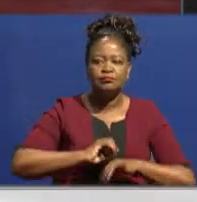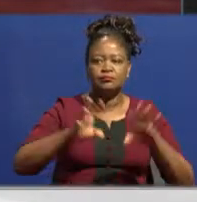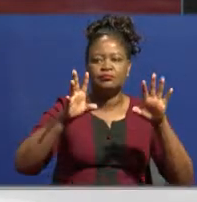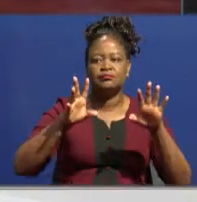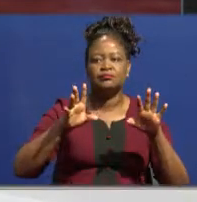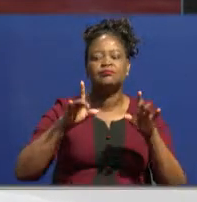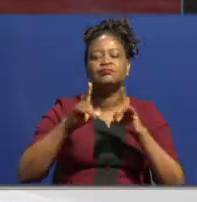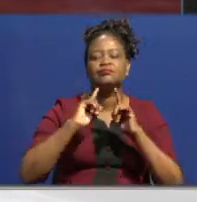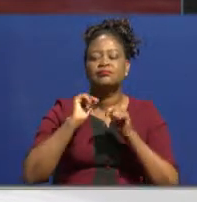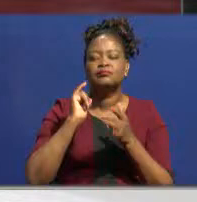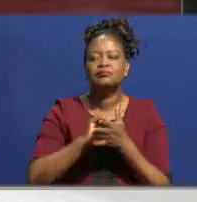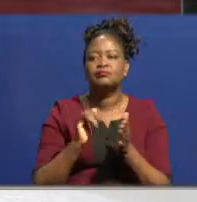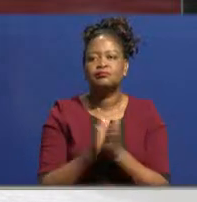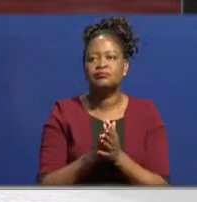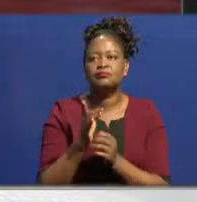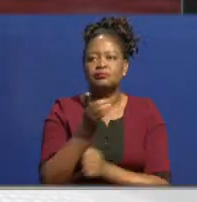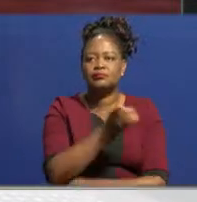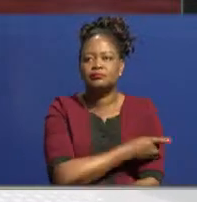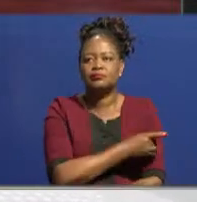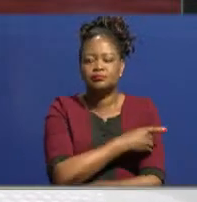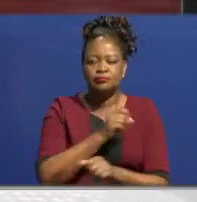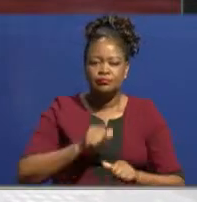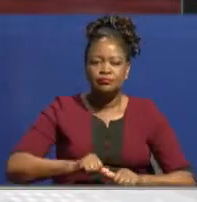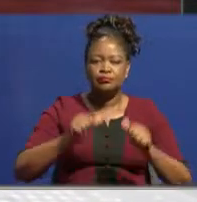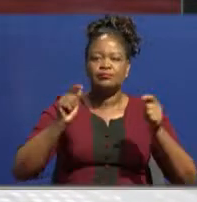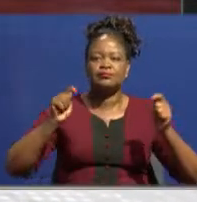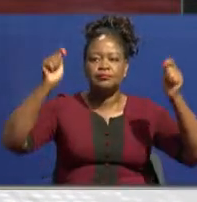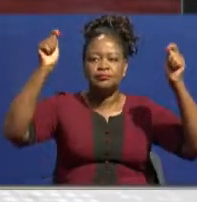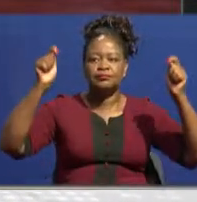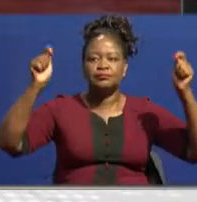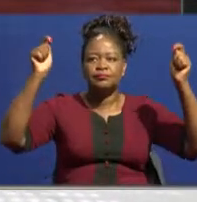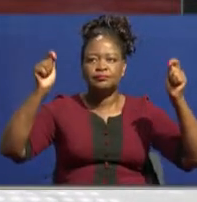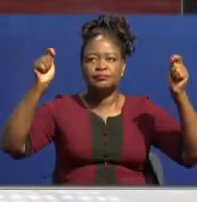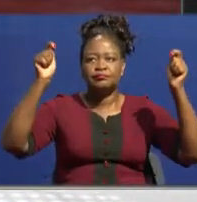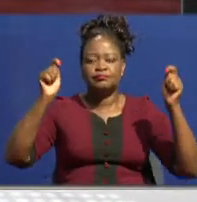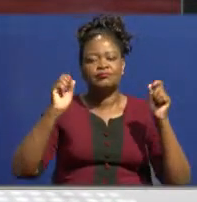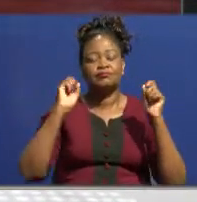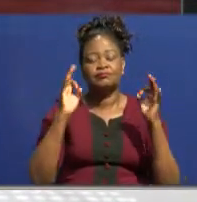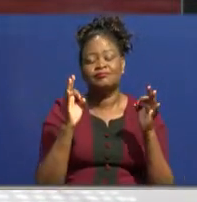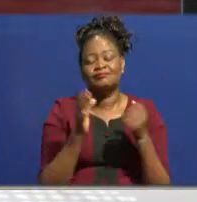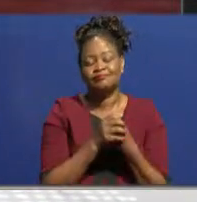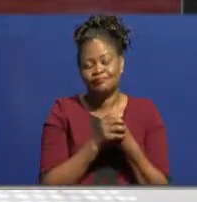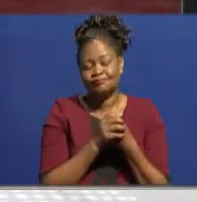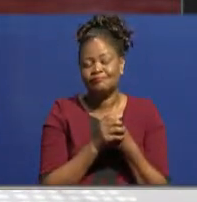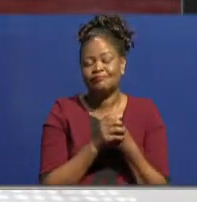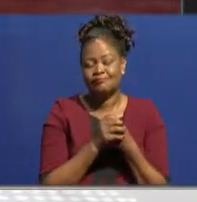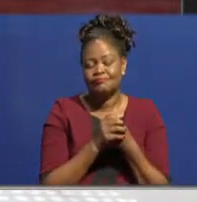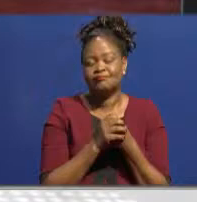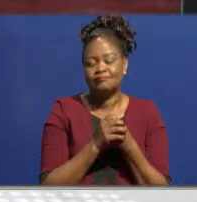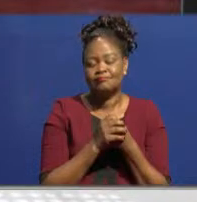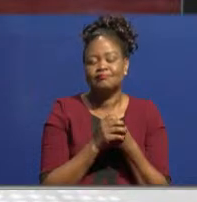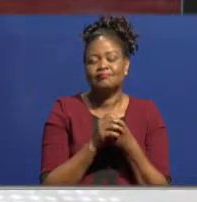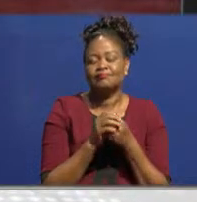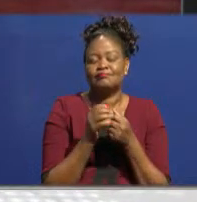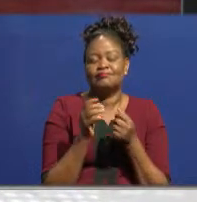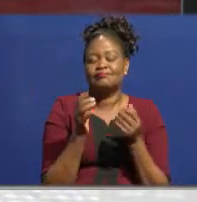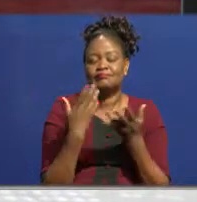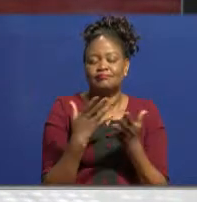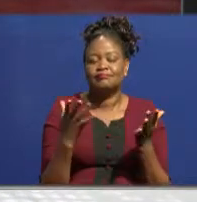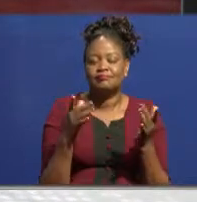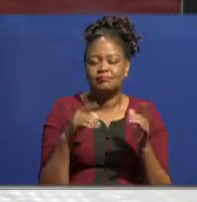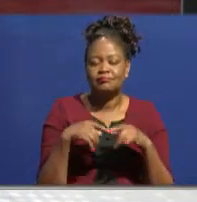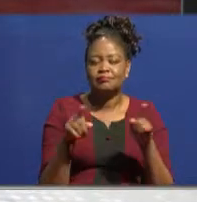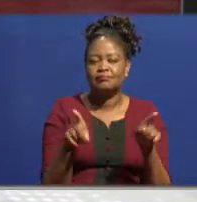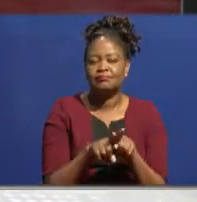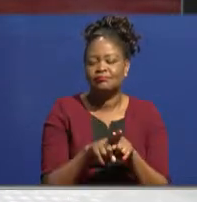into that. And the doctors continue their strike, and it's not gonna get better if things remain the way they are,